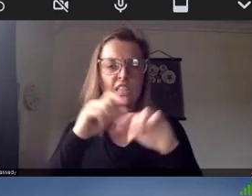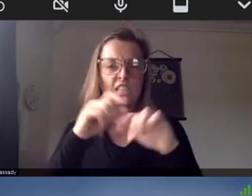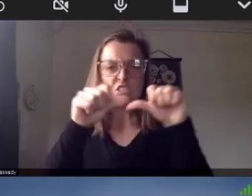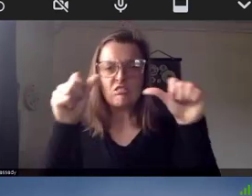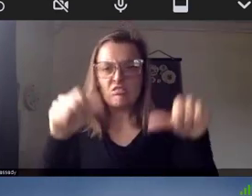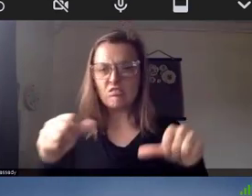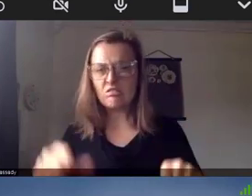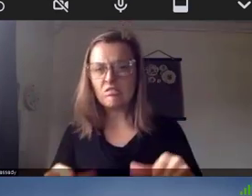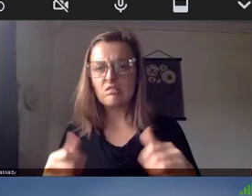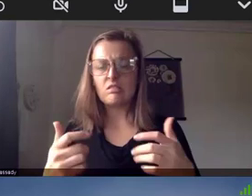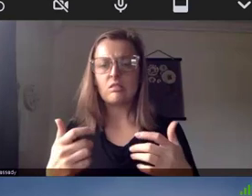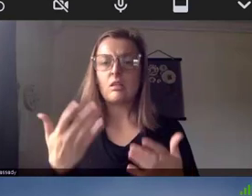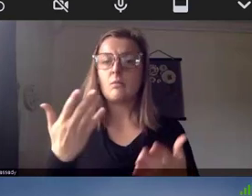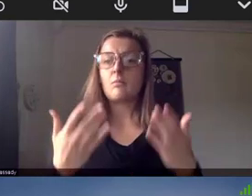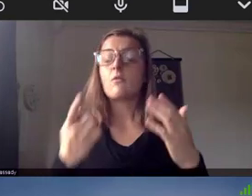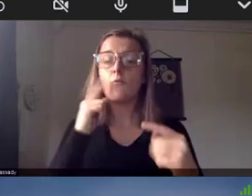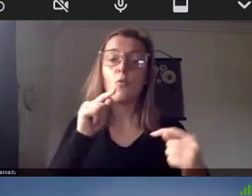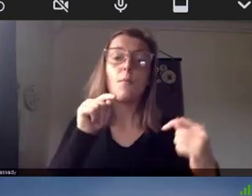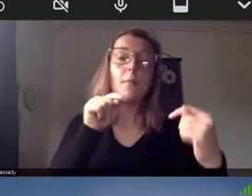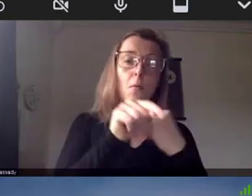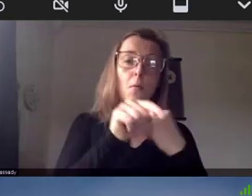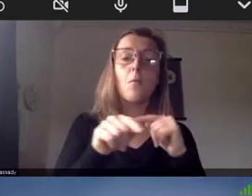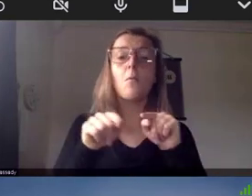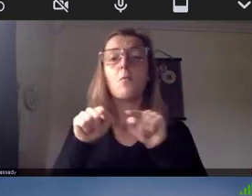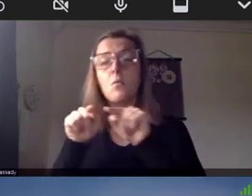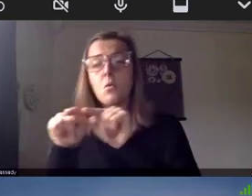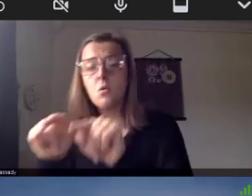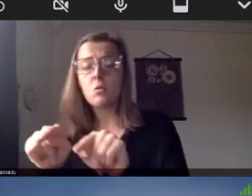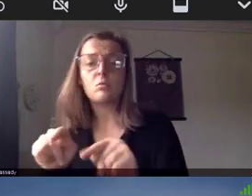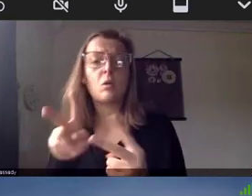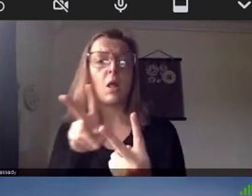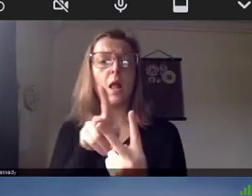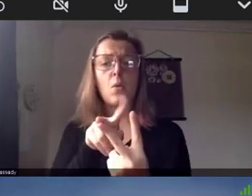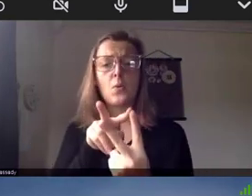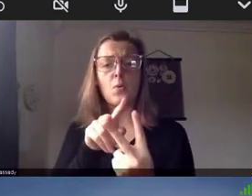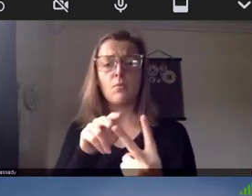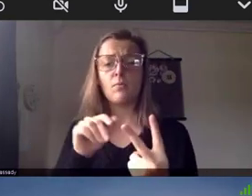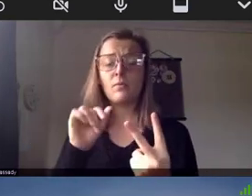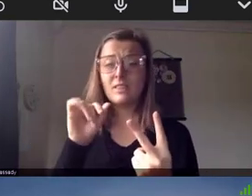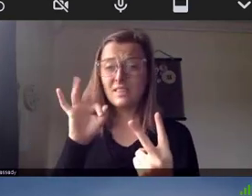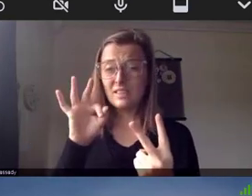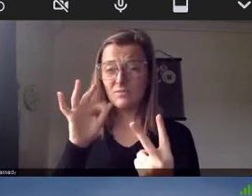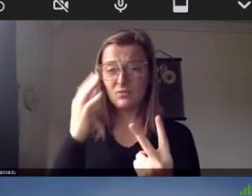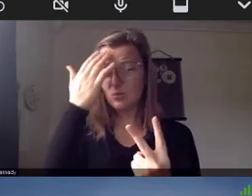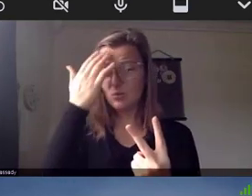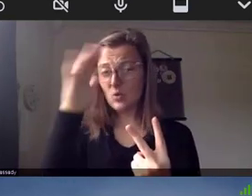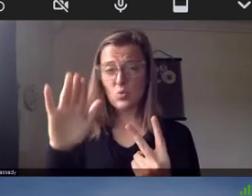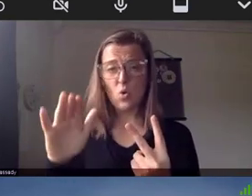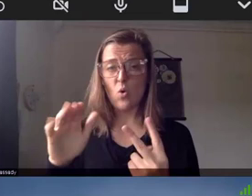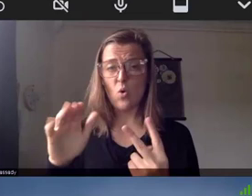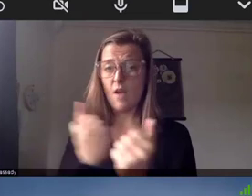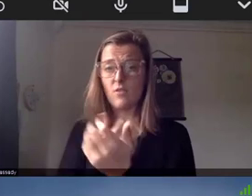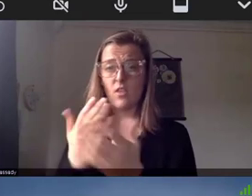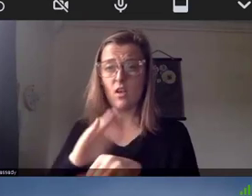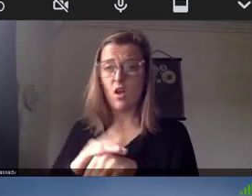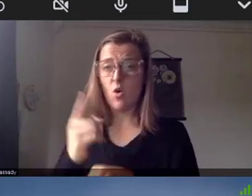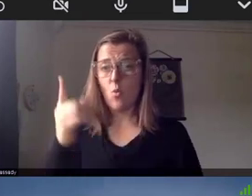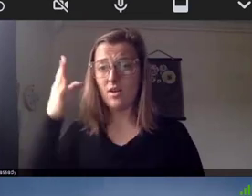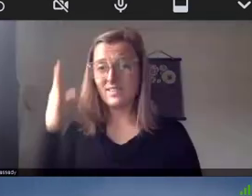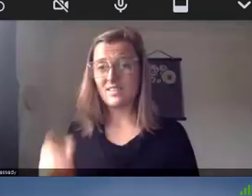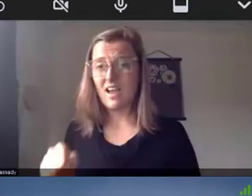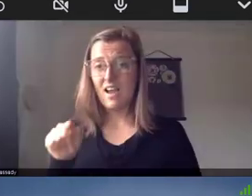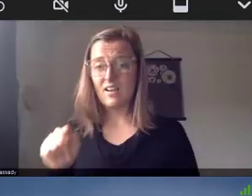exchangers, if you don't know everything on one side, so if you can't find the total heat transfer, you have to use effectiveness NTU. So